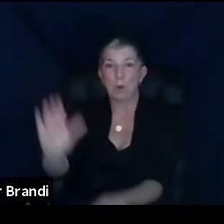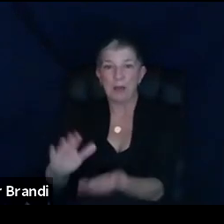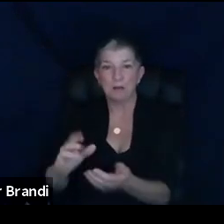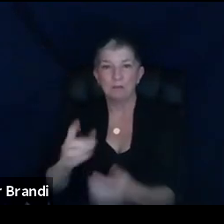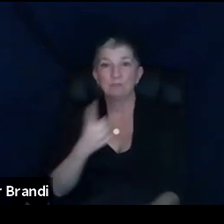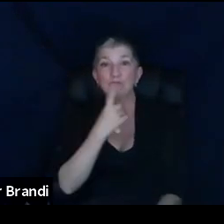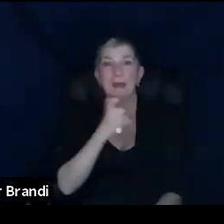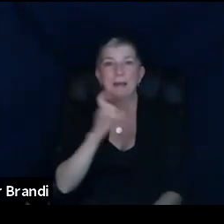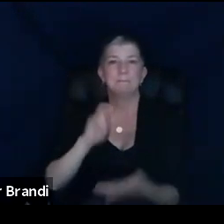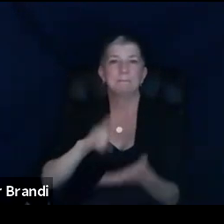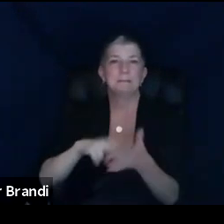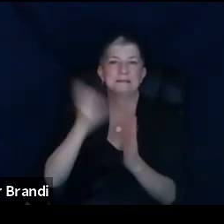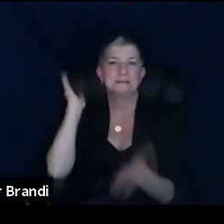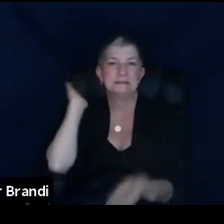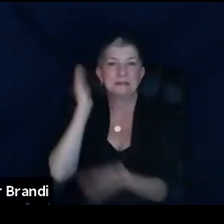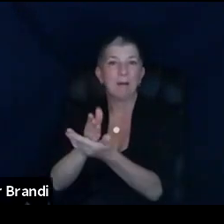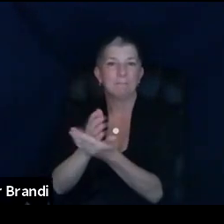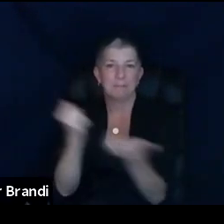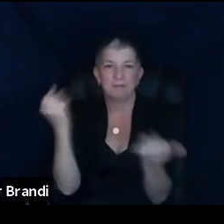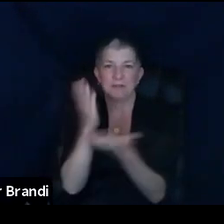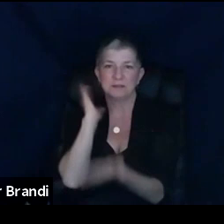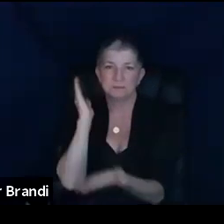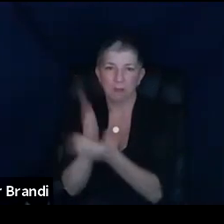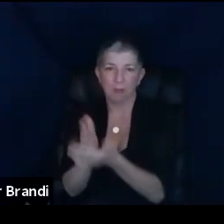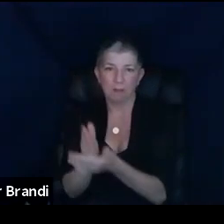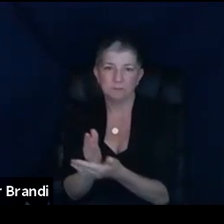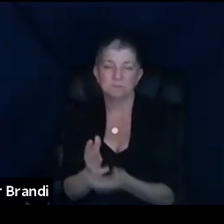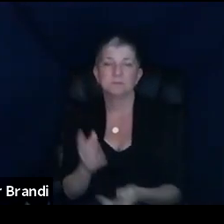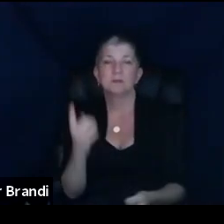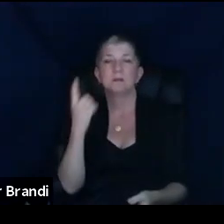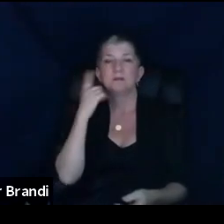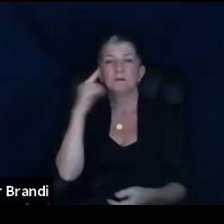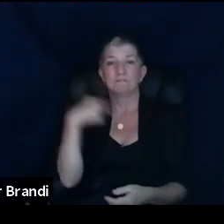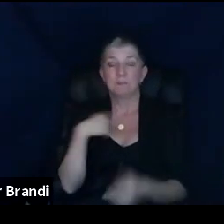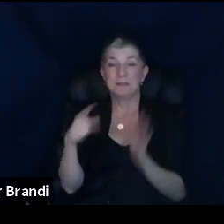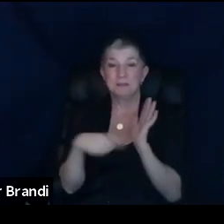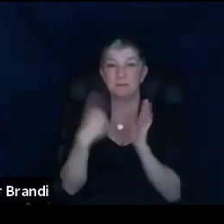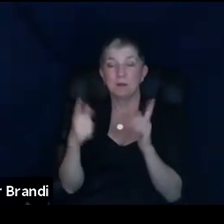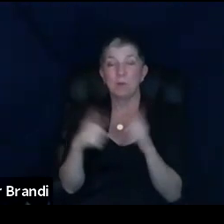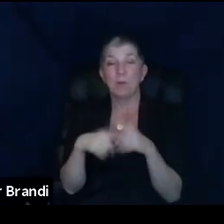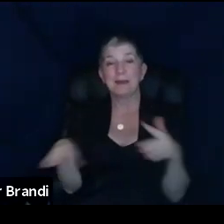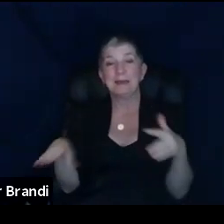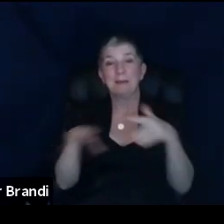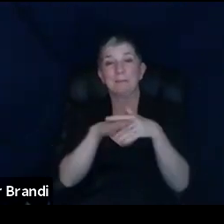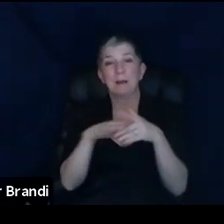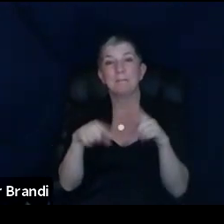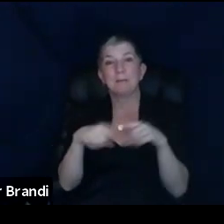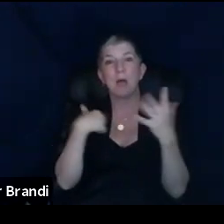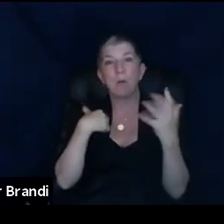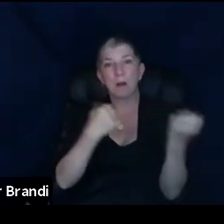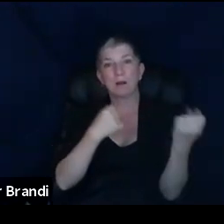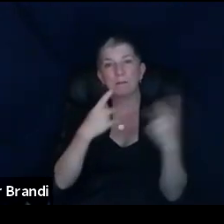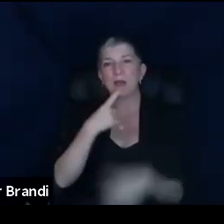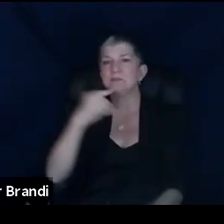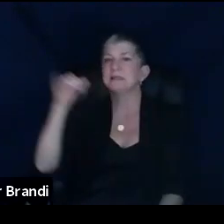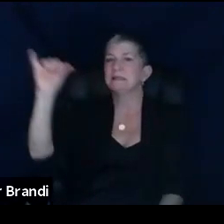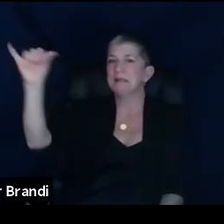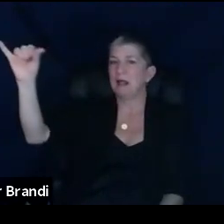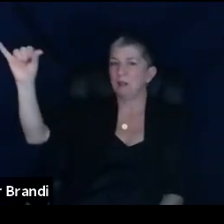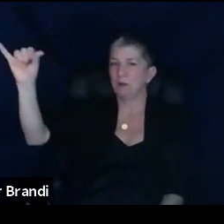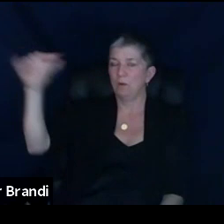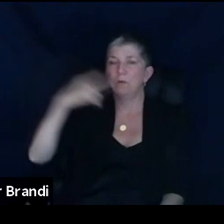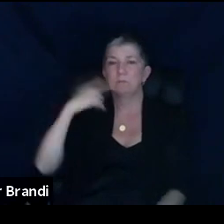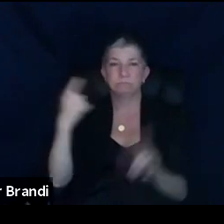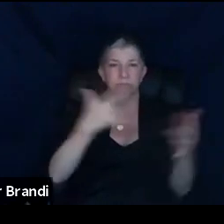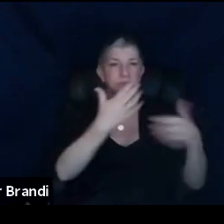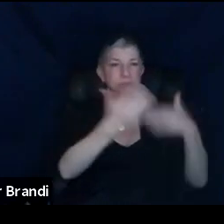is stop, all play stops. So for me, sometimes when I need to take those breaks, but I want to come back, I'll say yellow, I'll go do what I need to do, and I'll